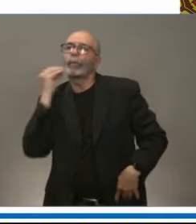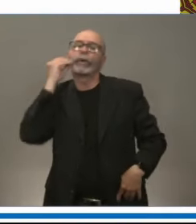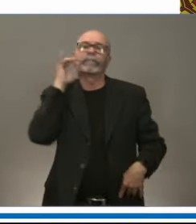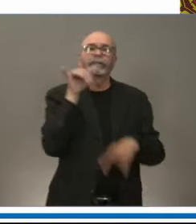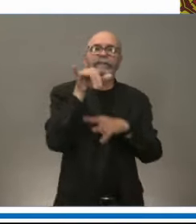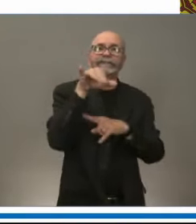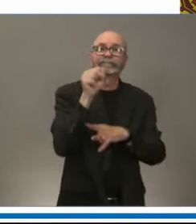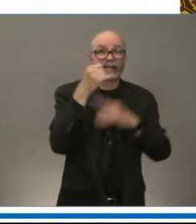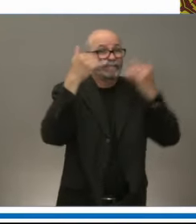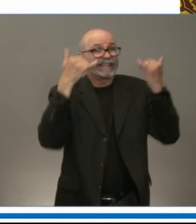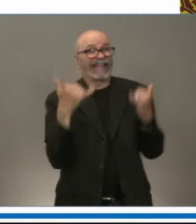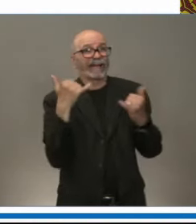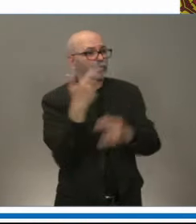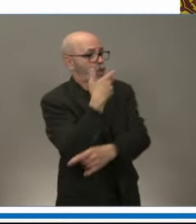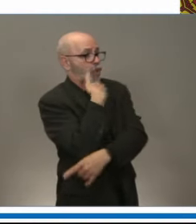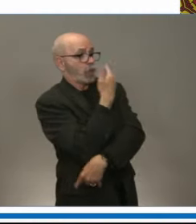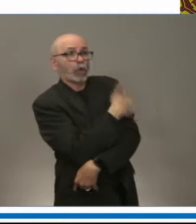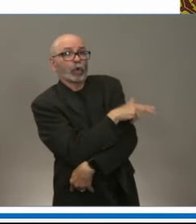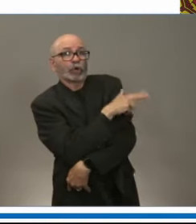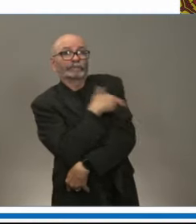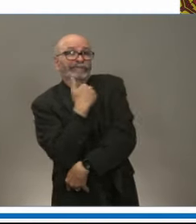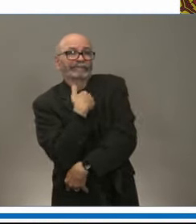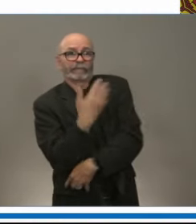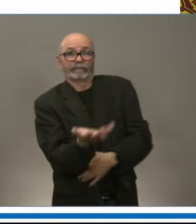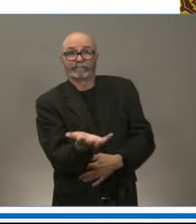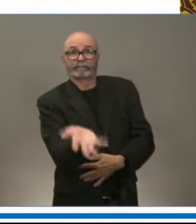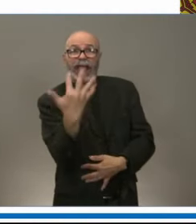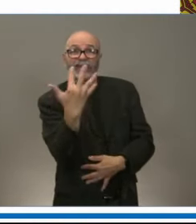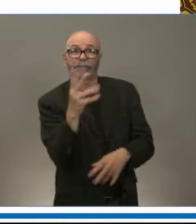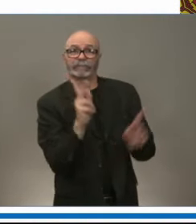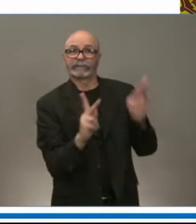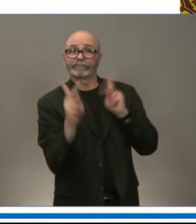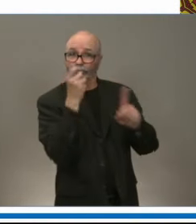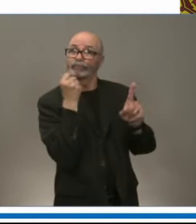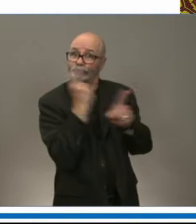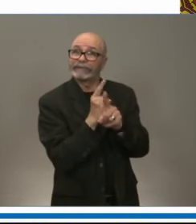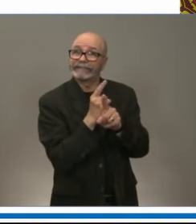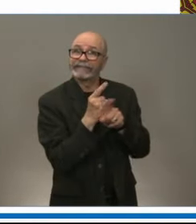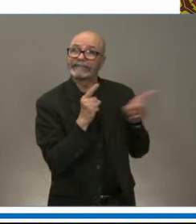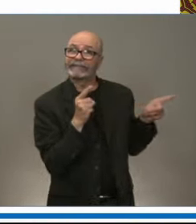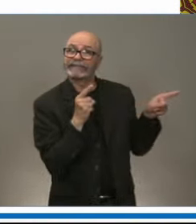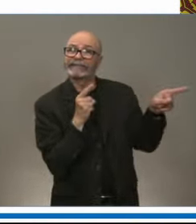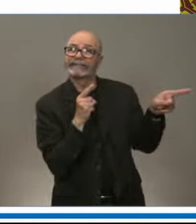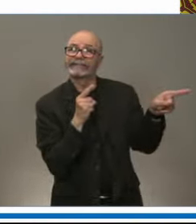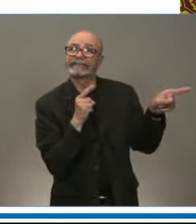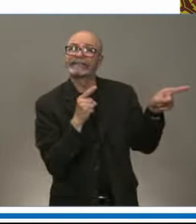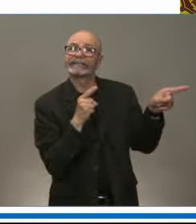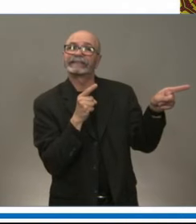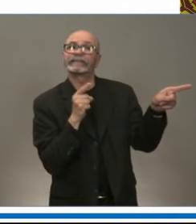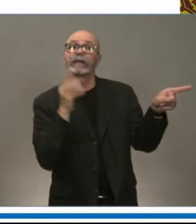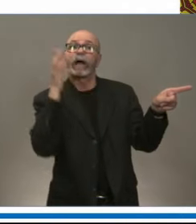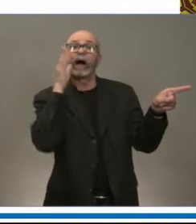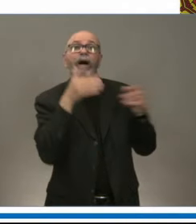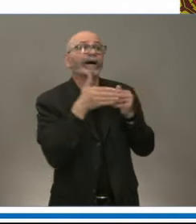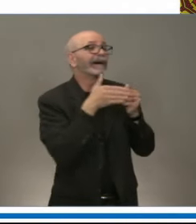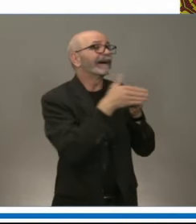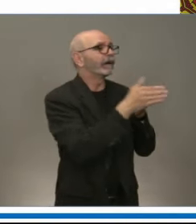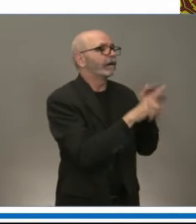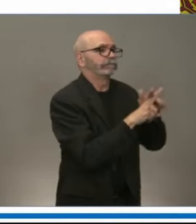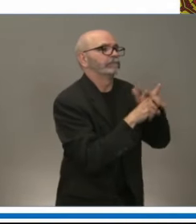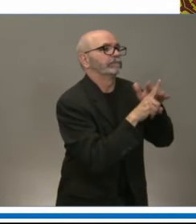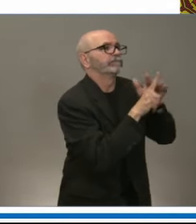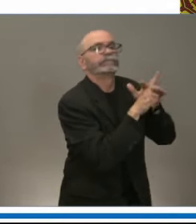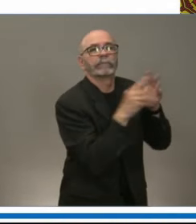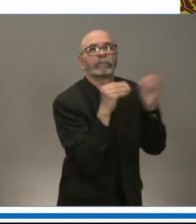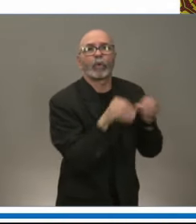now, and I guess the fear is that in the future the system could become overwhelmed. Moving